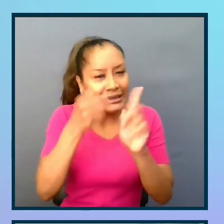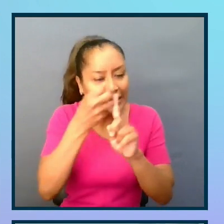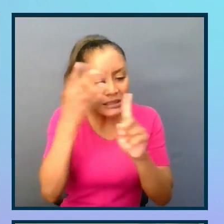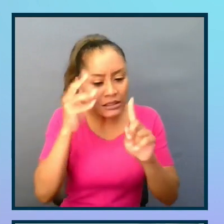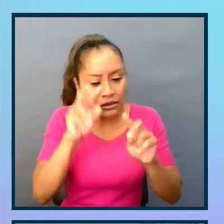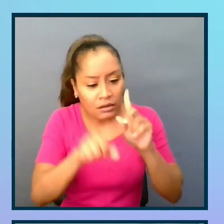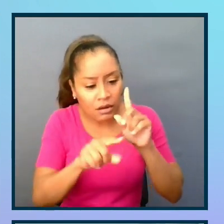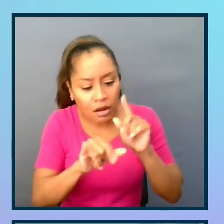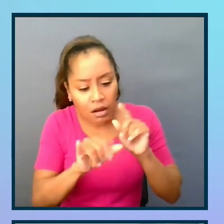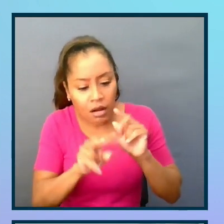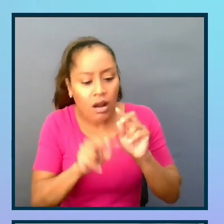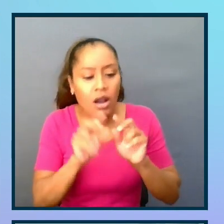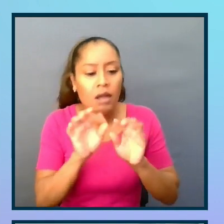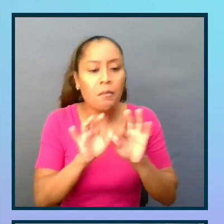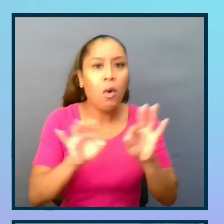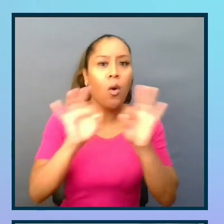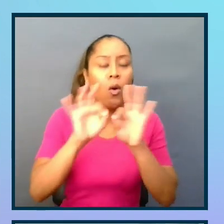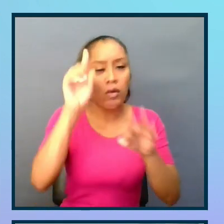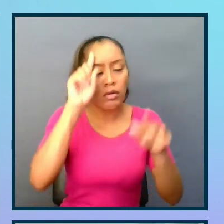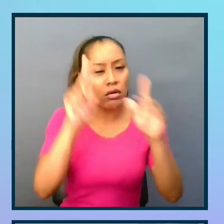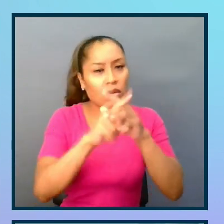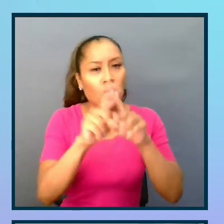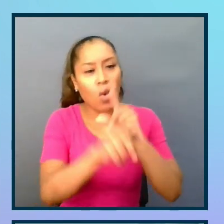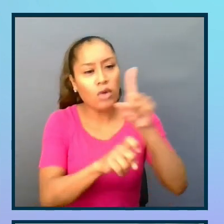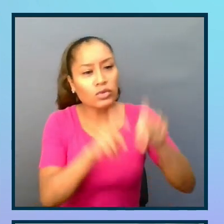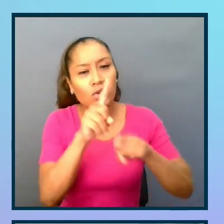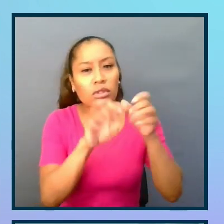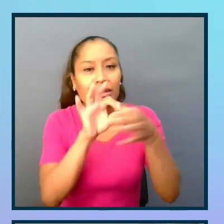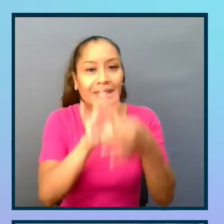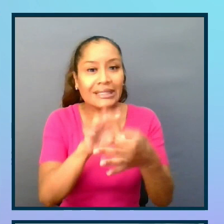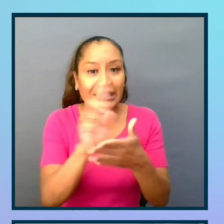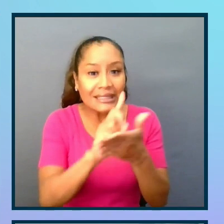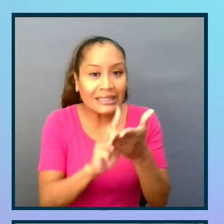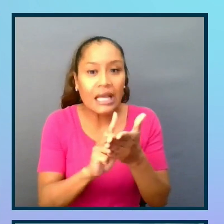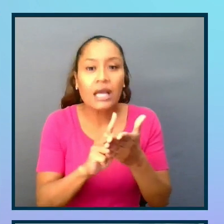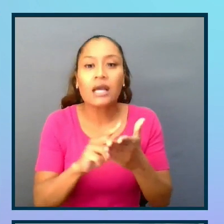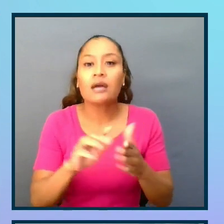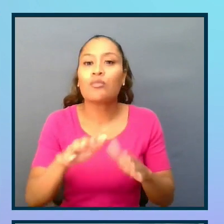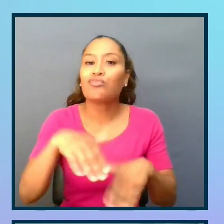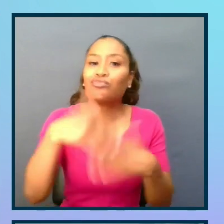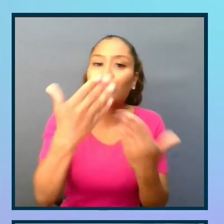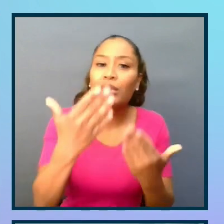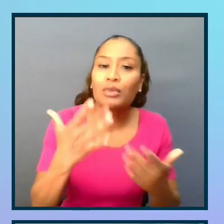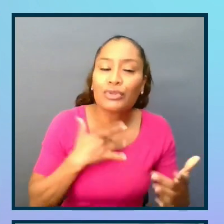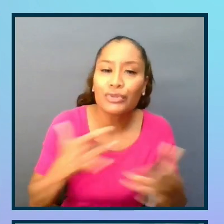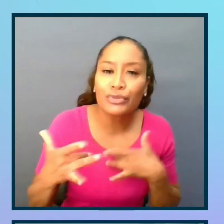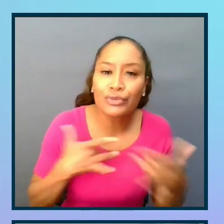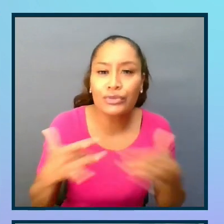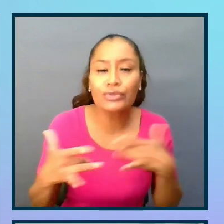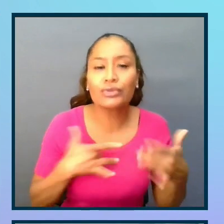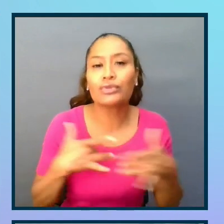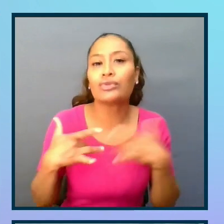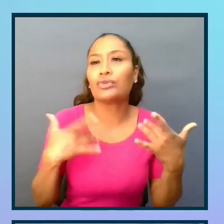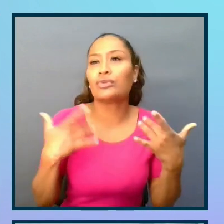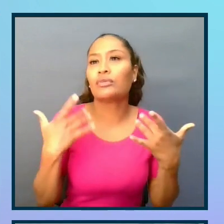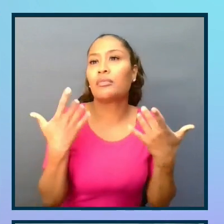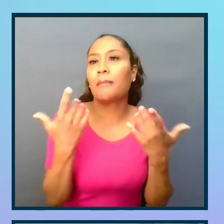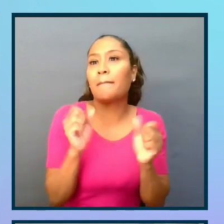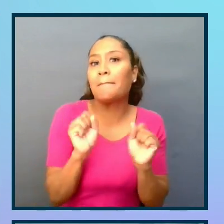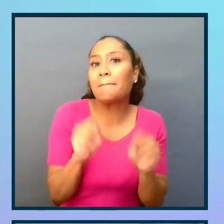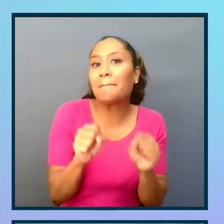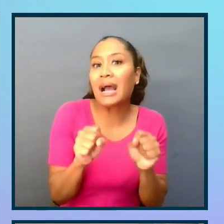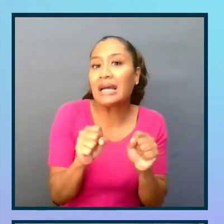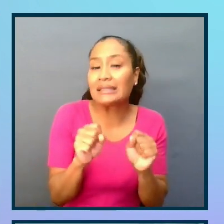any important questions about the design, bring up any concerns about possibly some of the